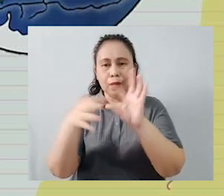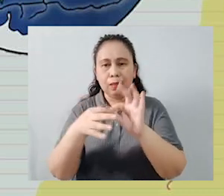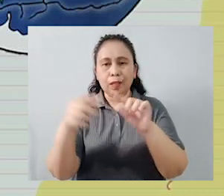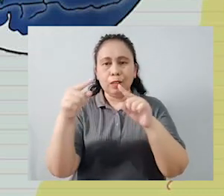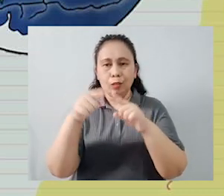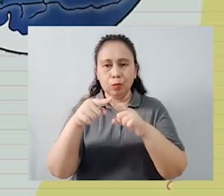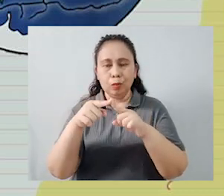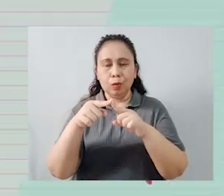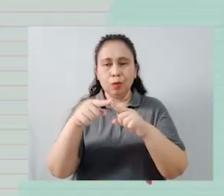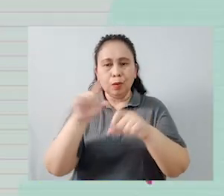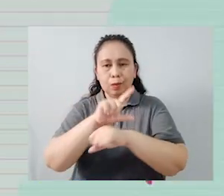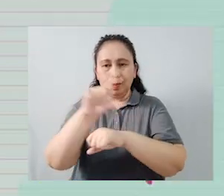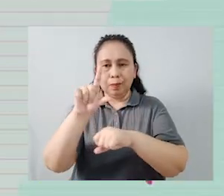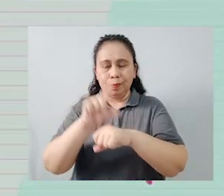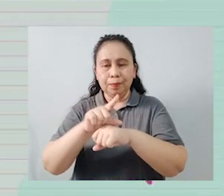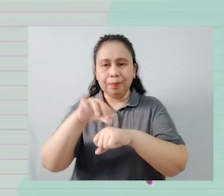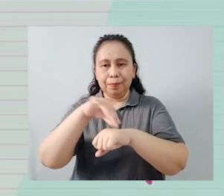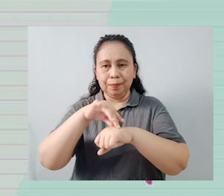tectonics.